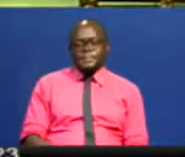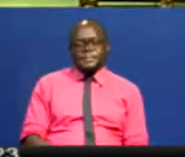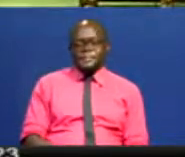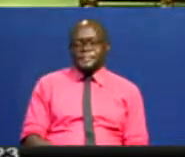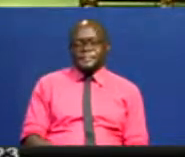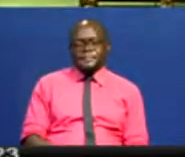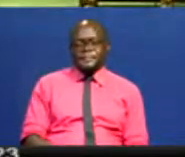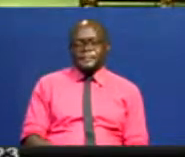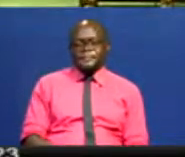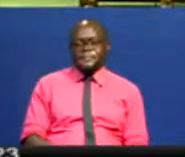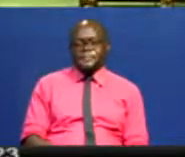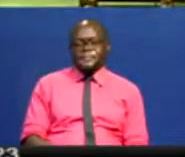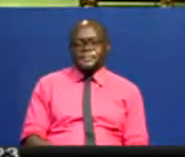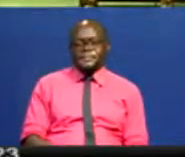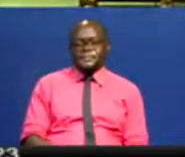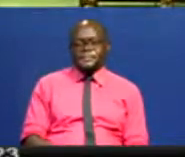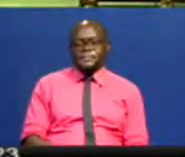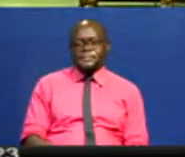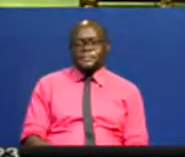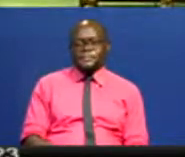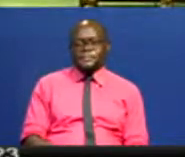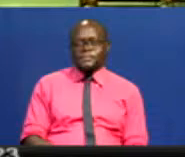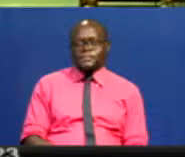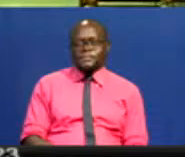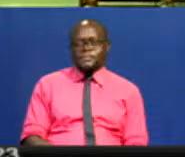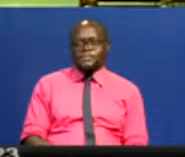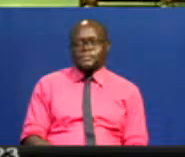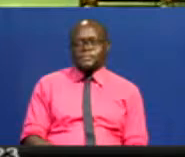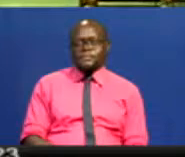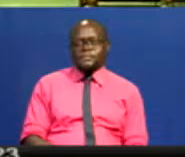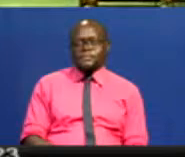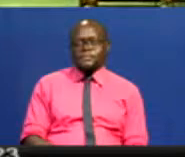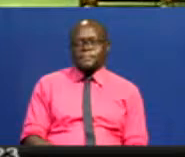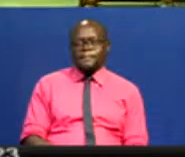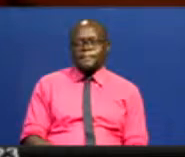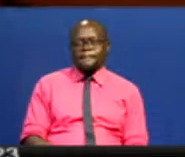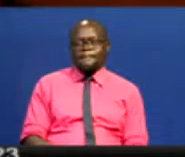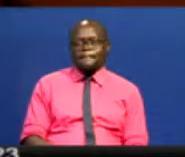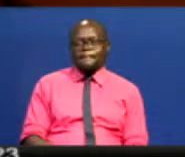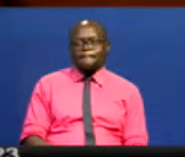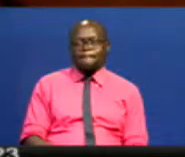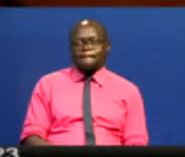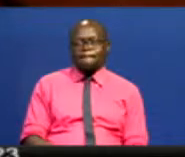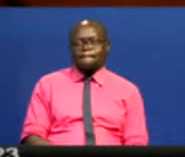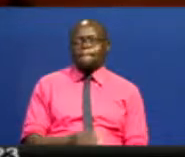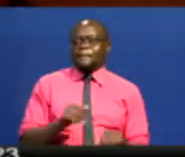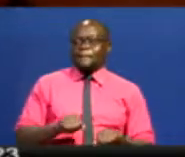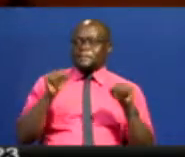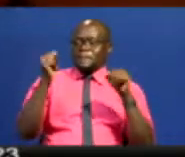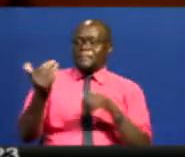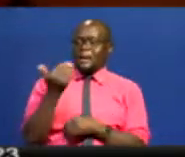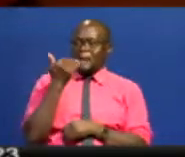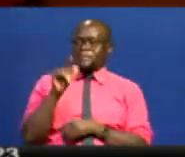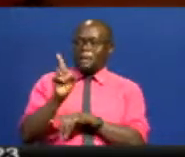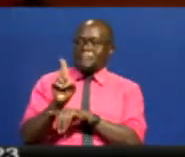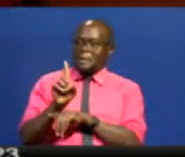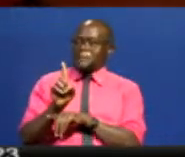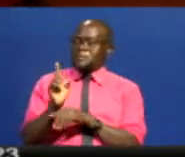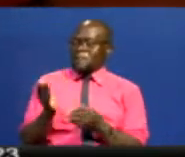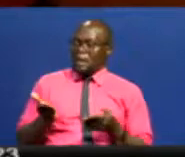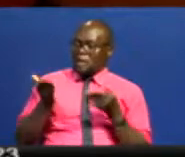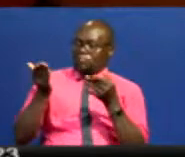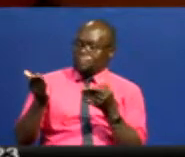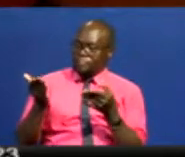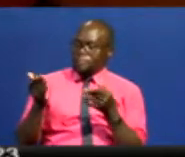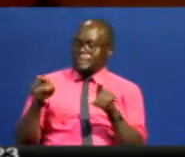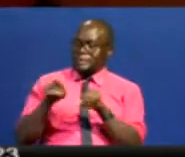Honorable Speaker, sir, if it is okay with you, the chairman of the Agricultural Committee has asked for 1 minute, and I don't mind donating to